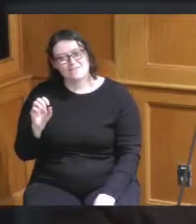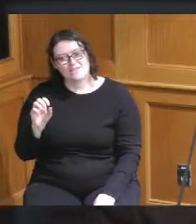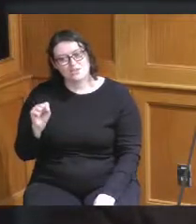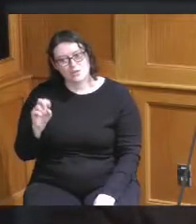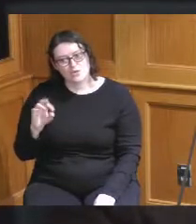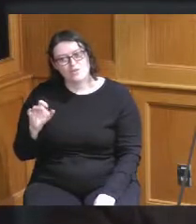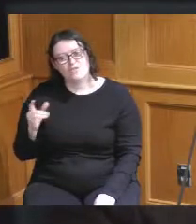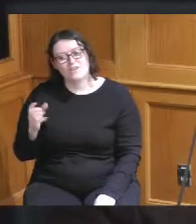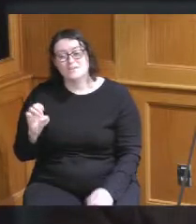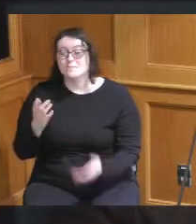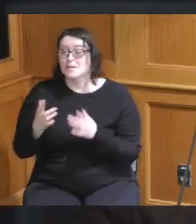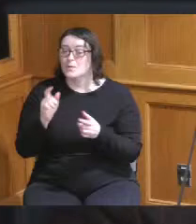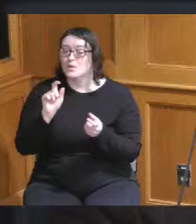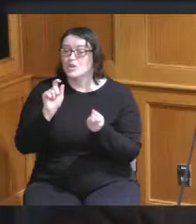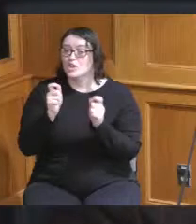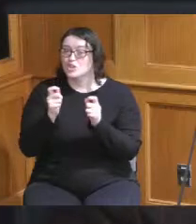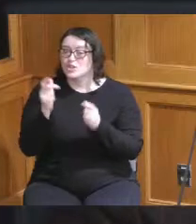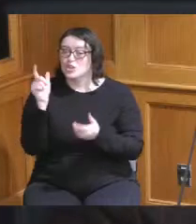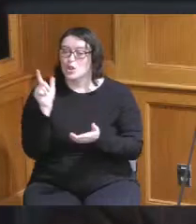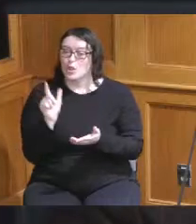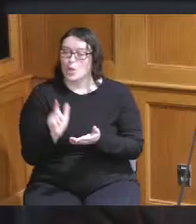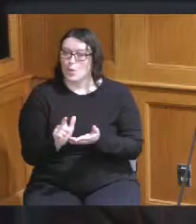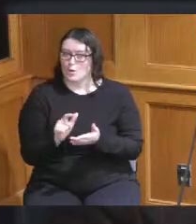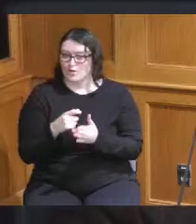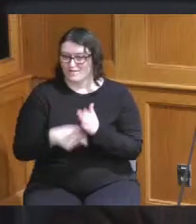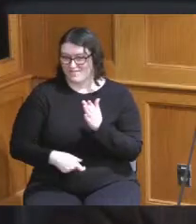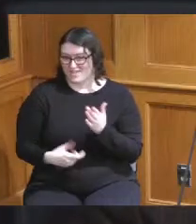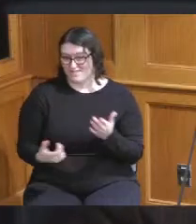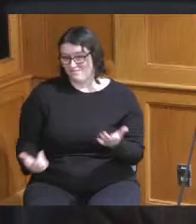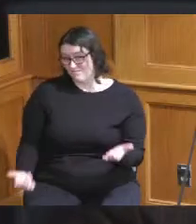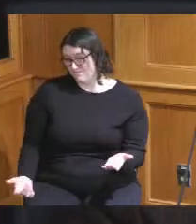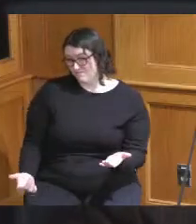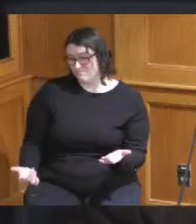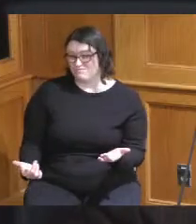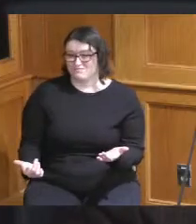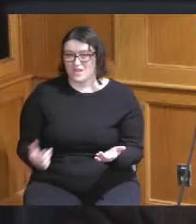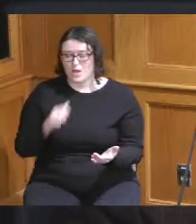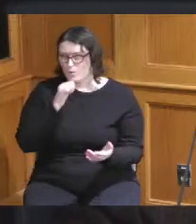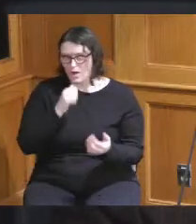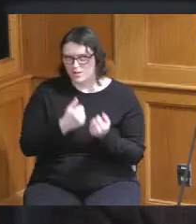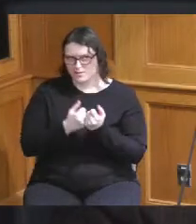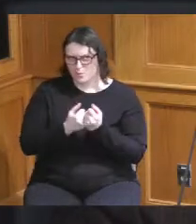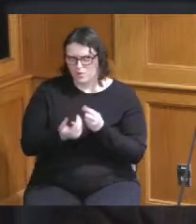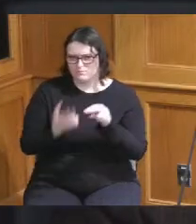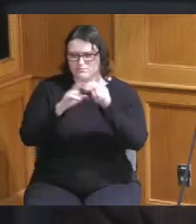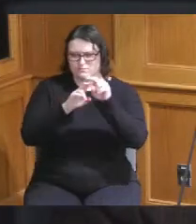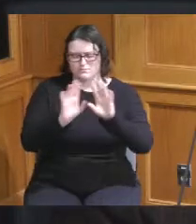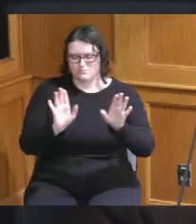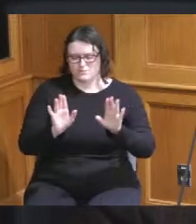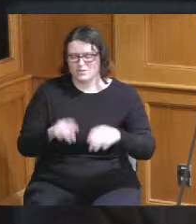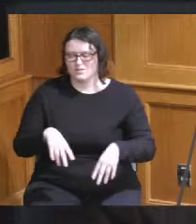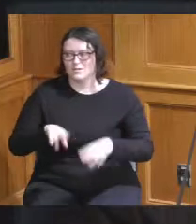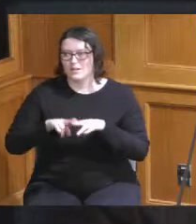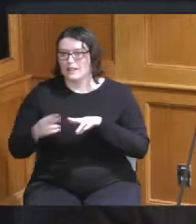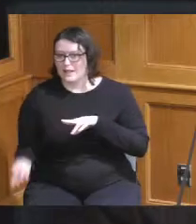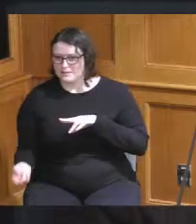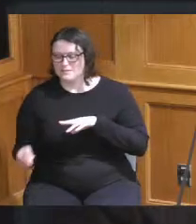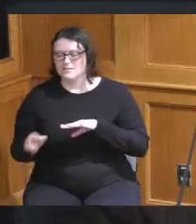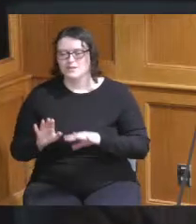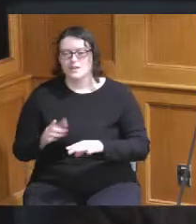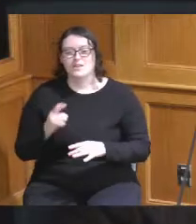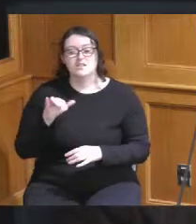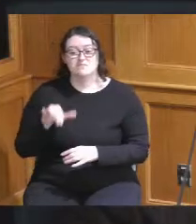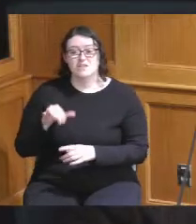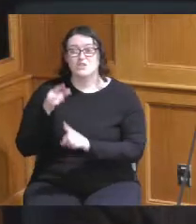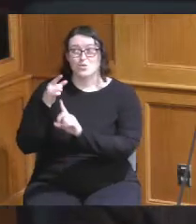adjustment lower down to the fee. I would not support an adjustment higher up. So anyway, something to work